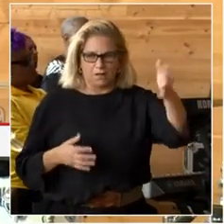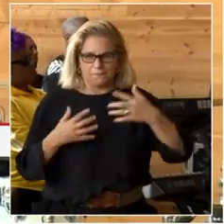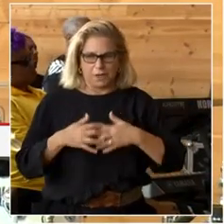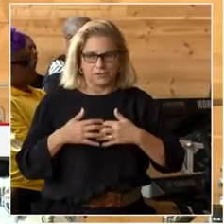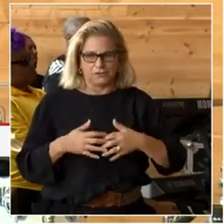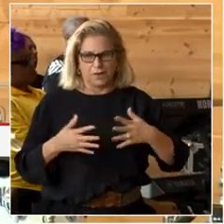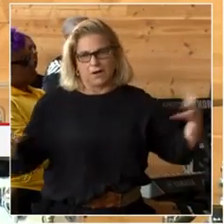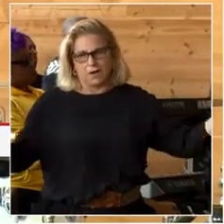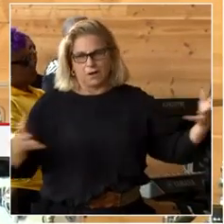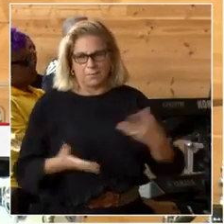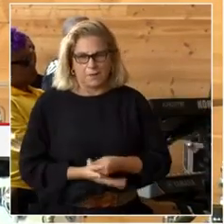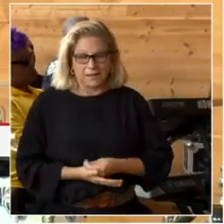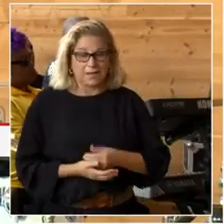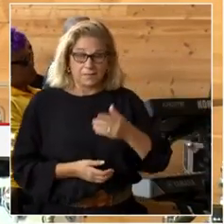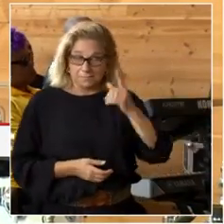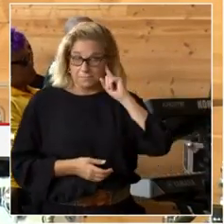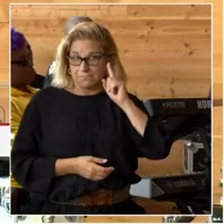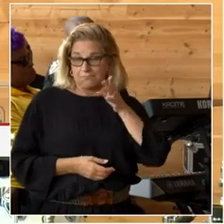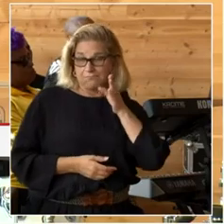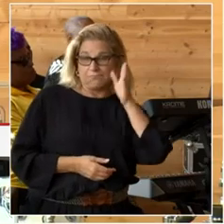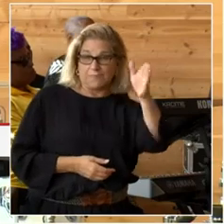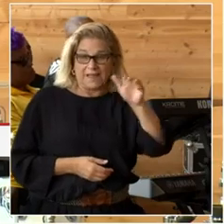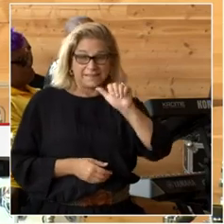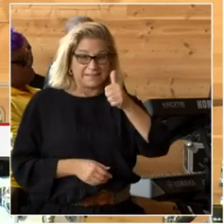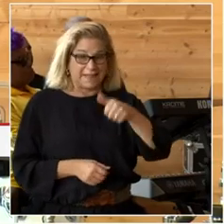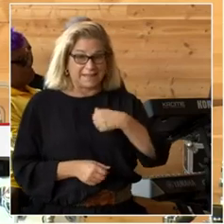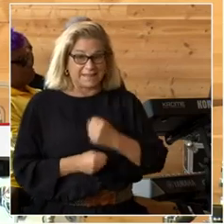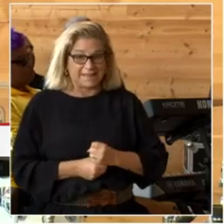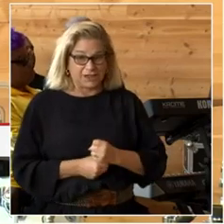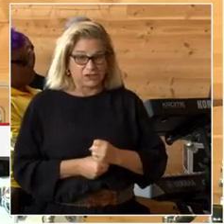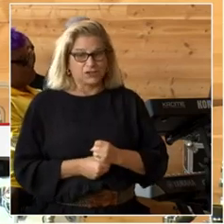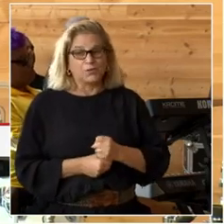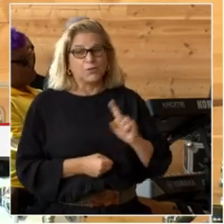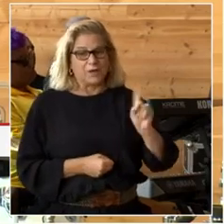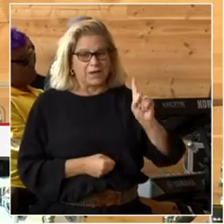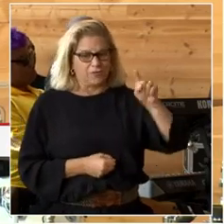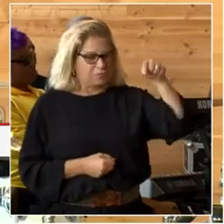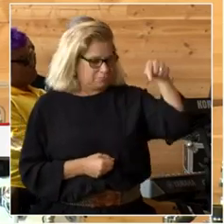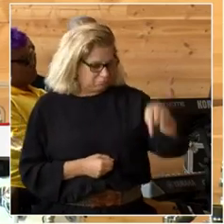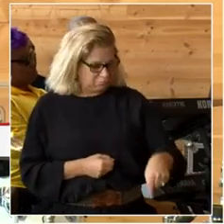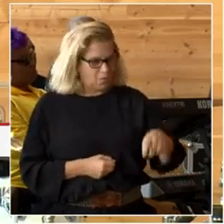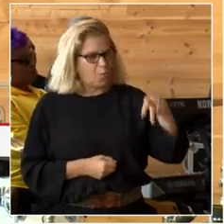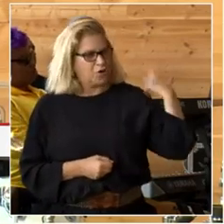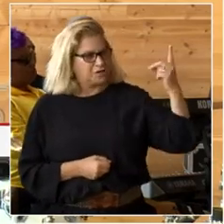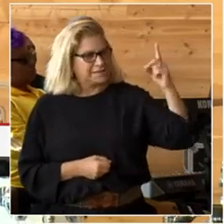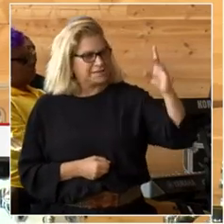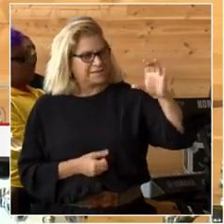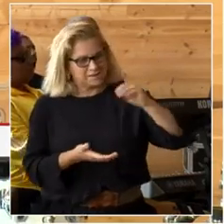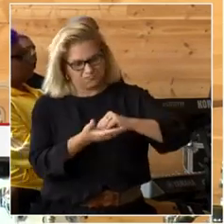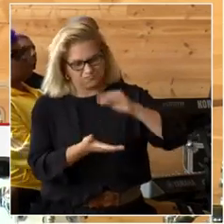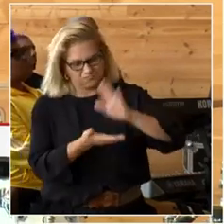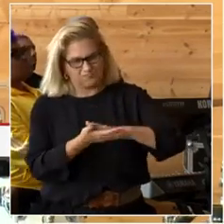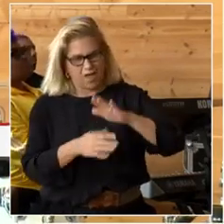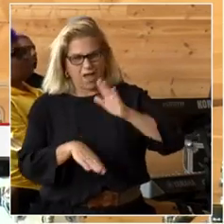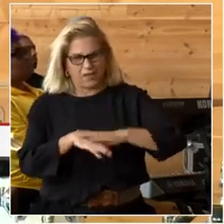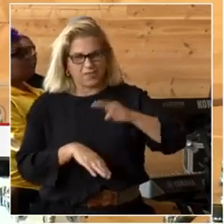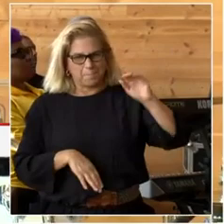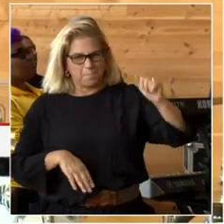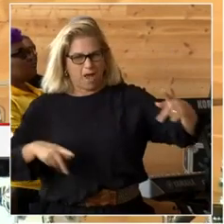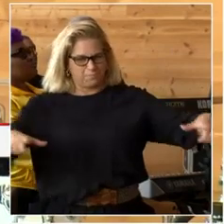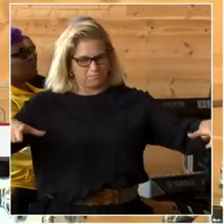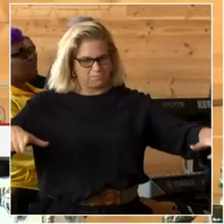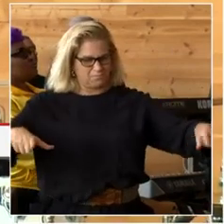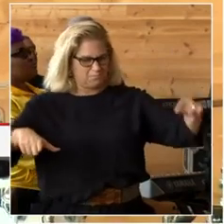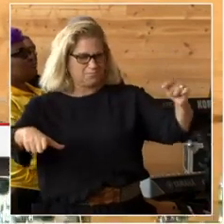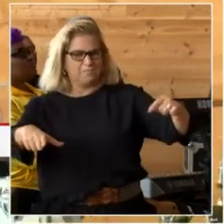DC on the map when it comes to beauty. We want people to know that we are a city that is taking a leadership